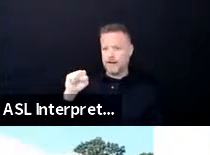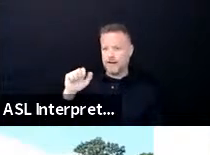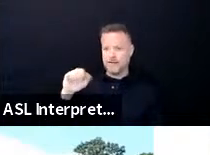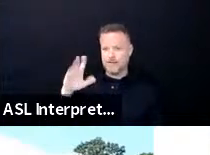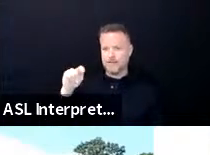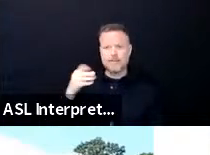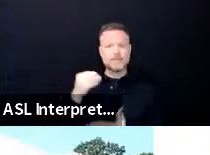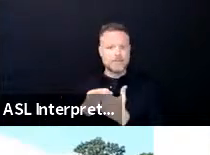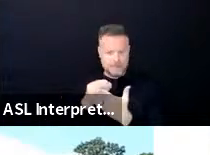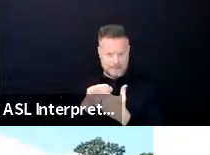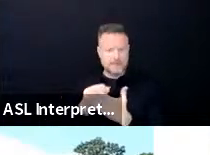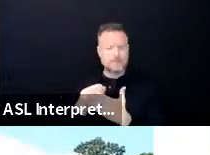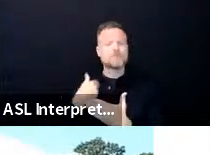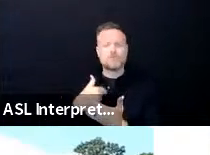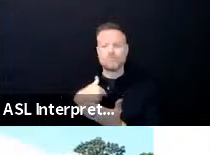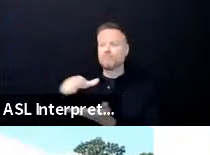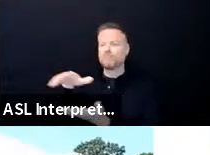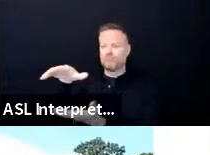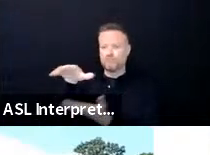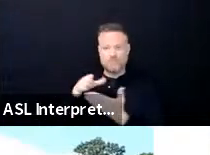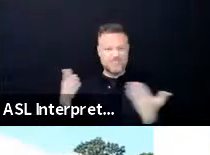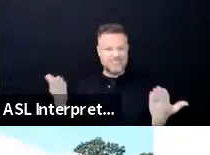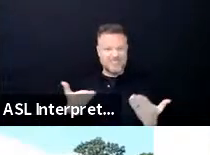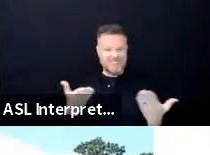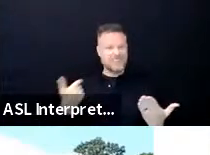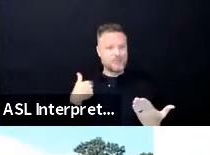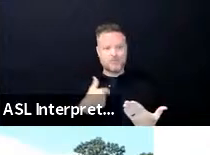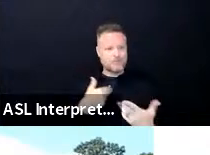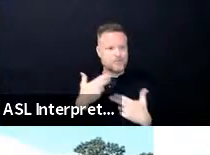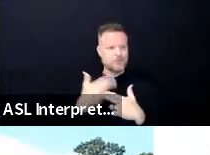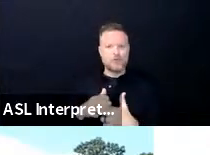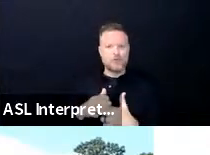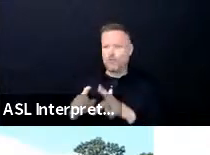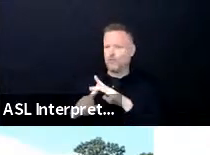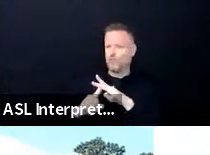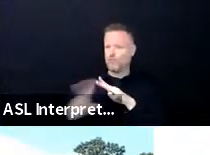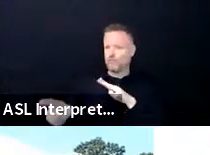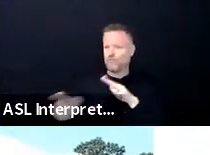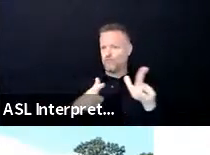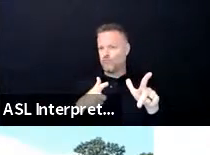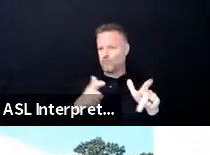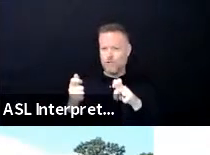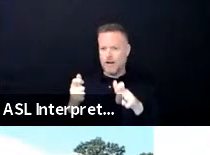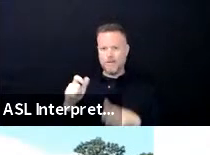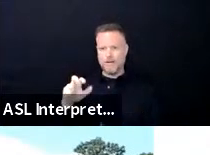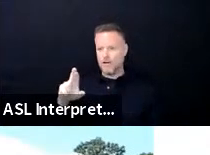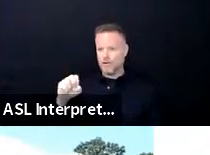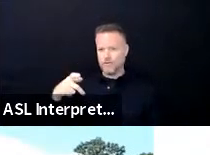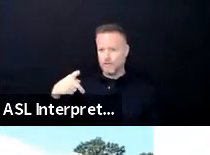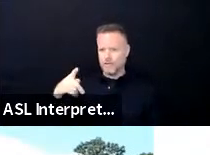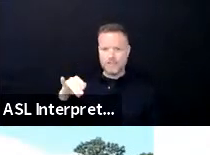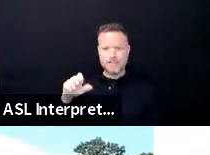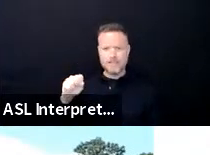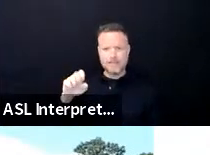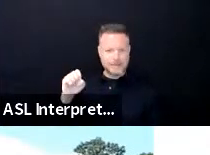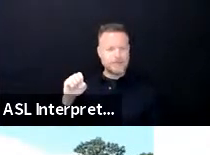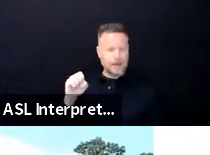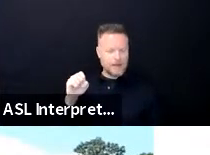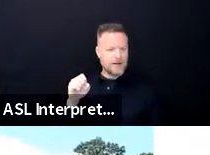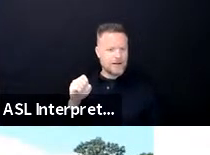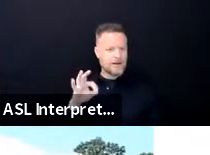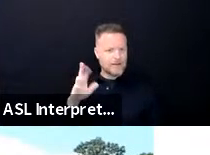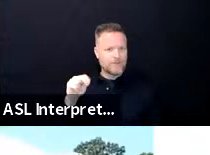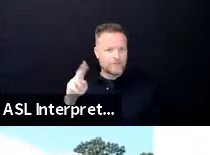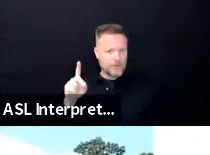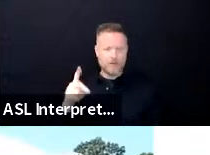greater metropolitan area, we had what's called the Rapid Response Fund. And then I'm fortunate enough to